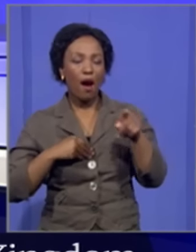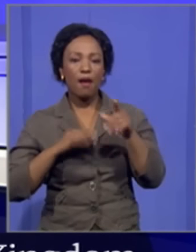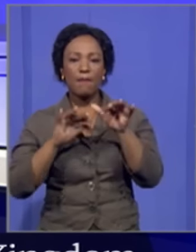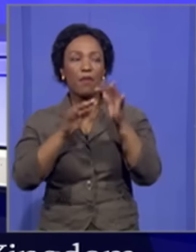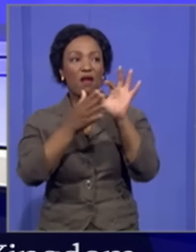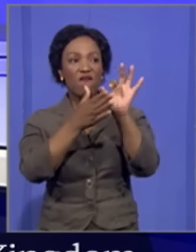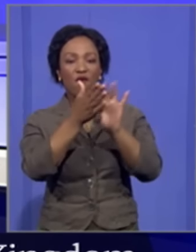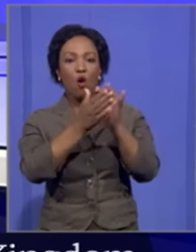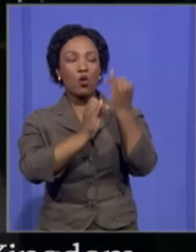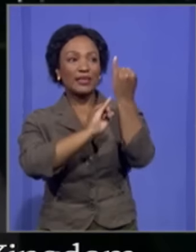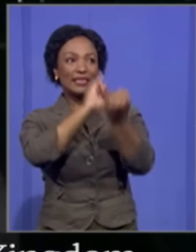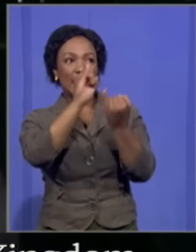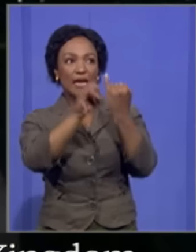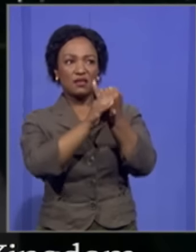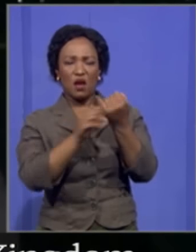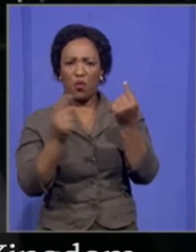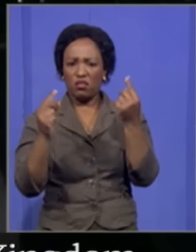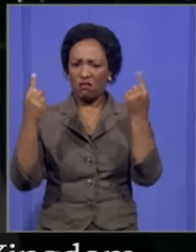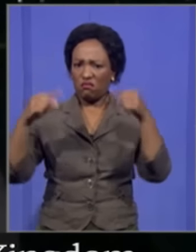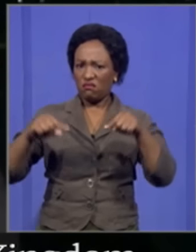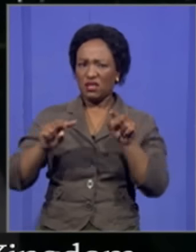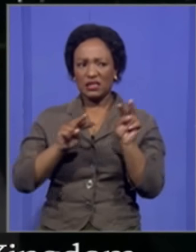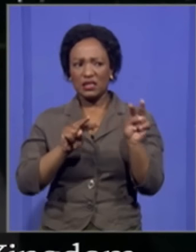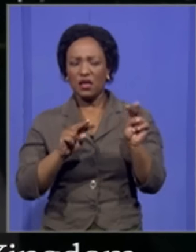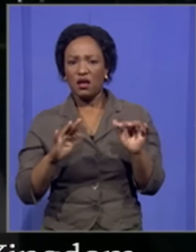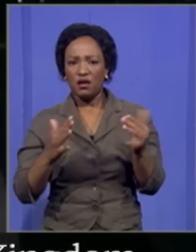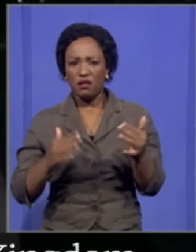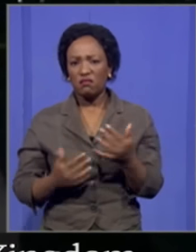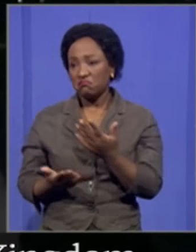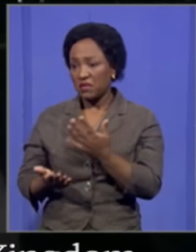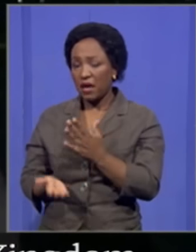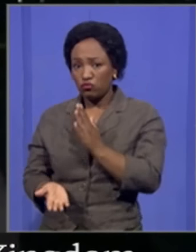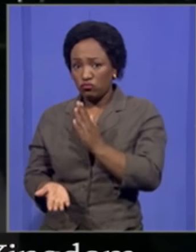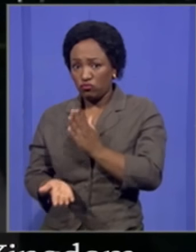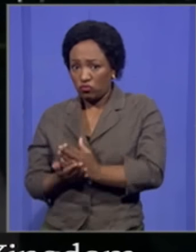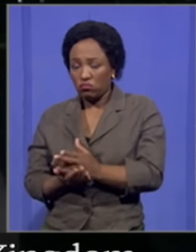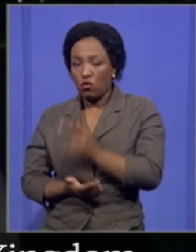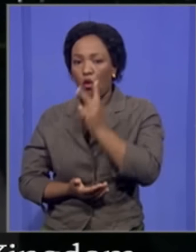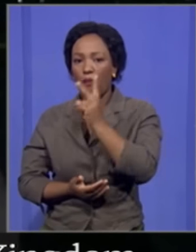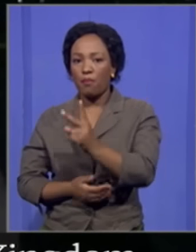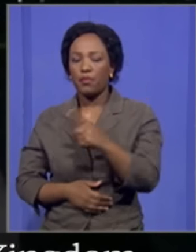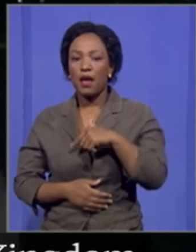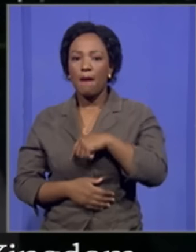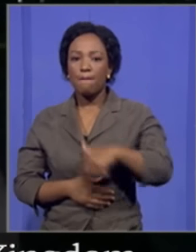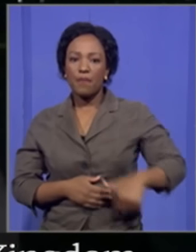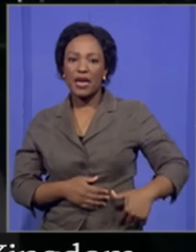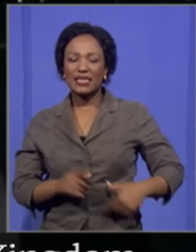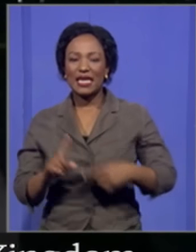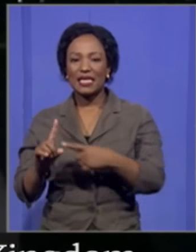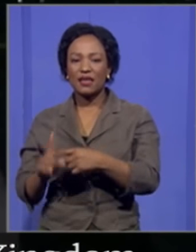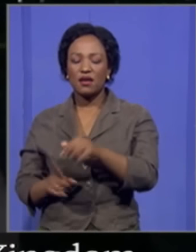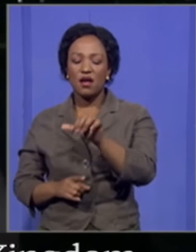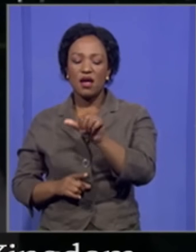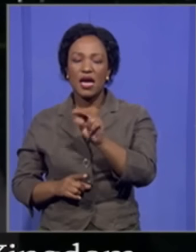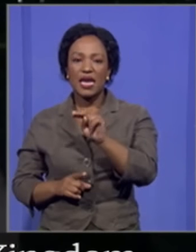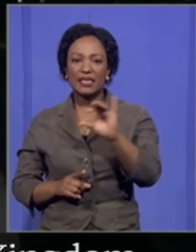šele? Ke a kgola o iponetse mopresidente wa ANC mmueli wa